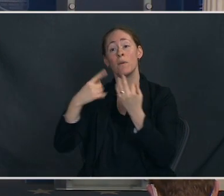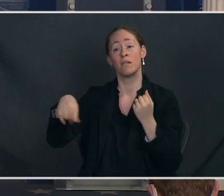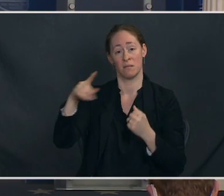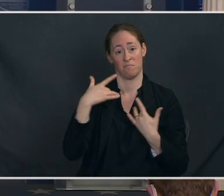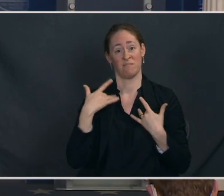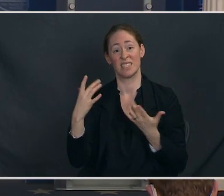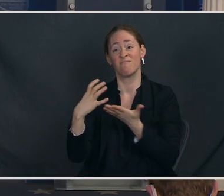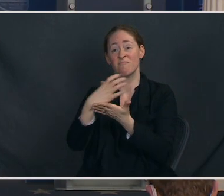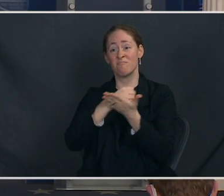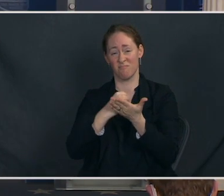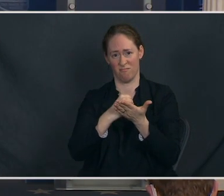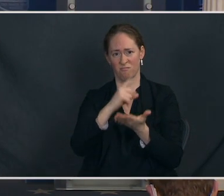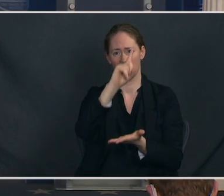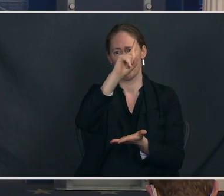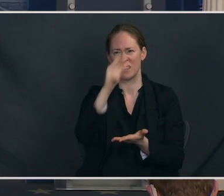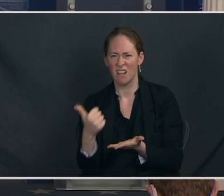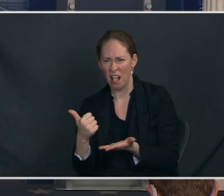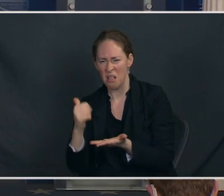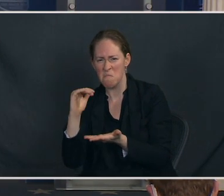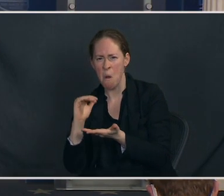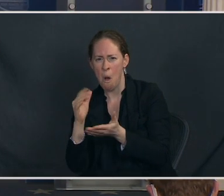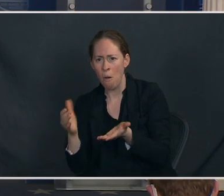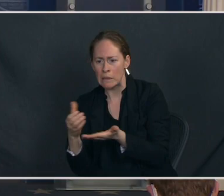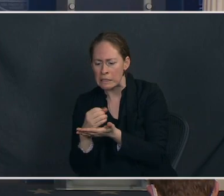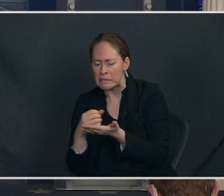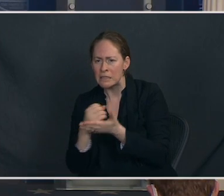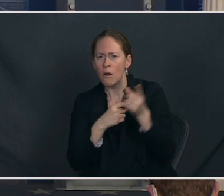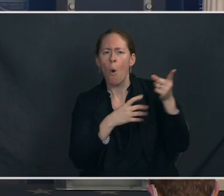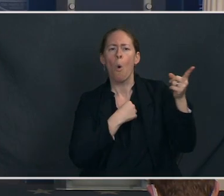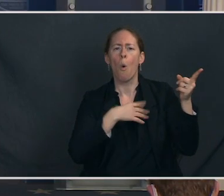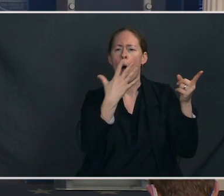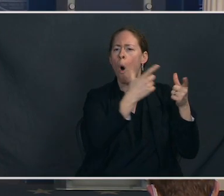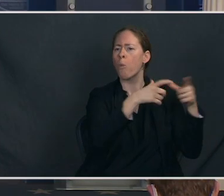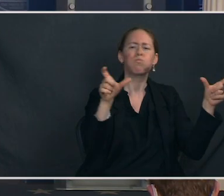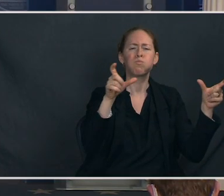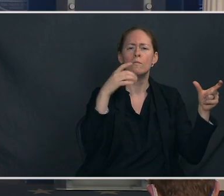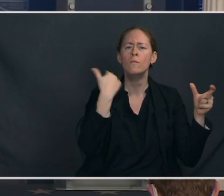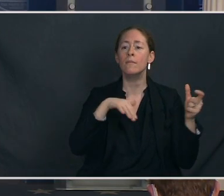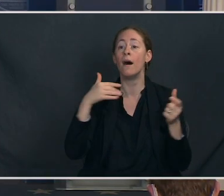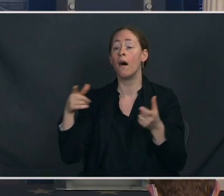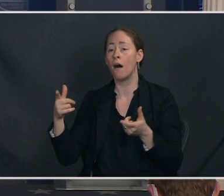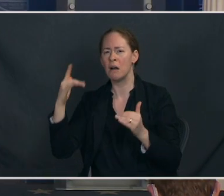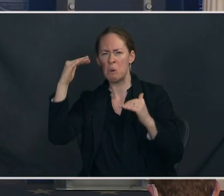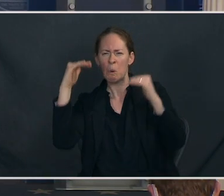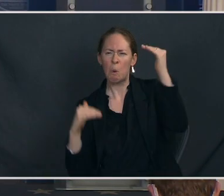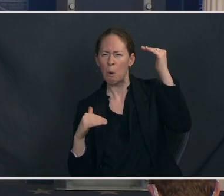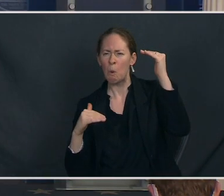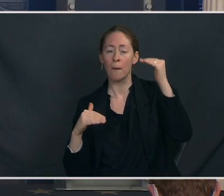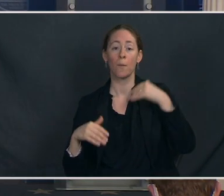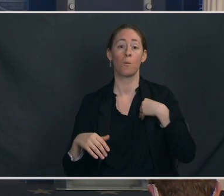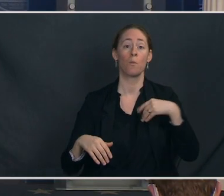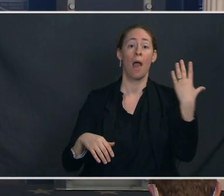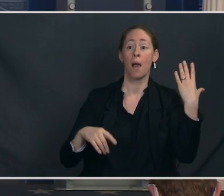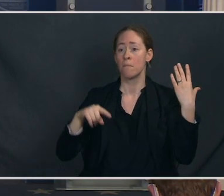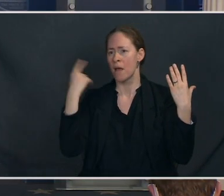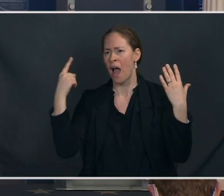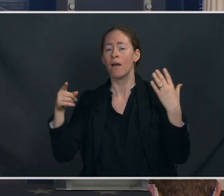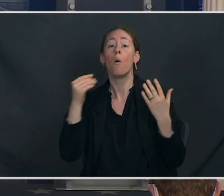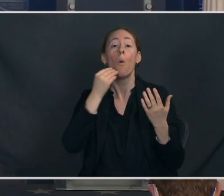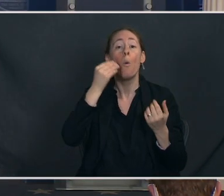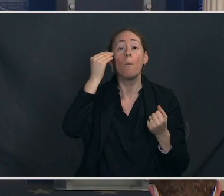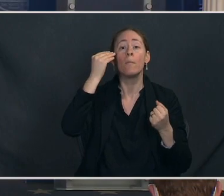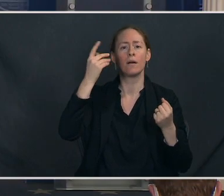white family, while the gap between the white and black, between white and black in home ownership is now larger than it